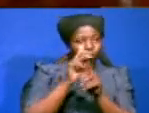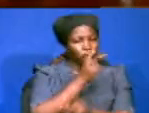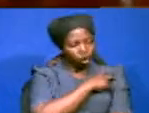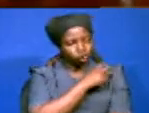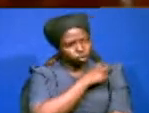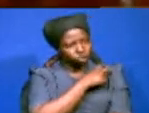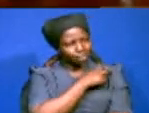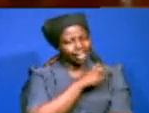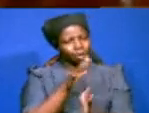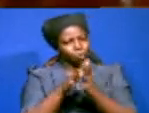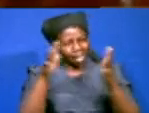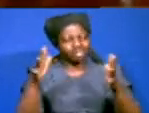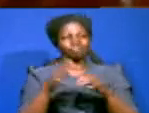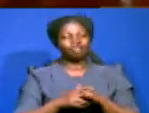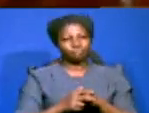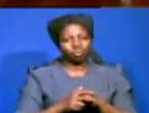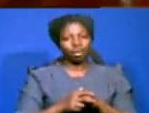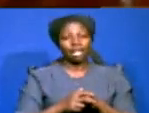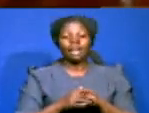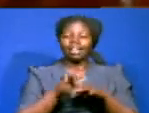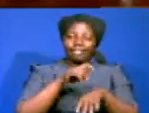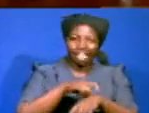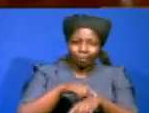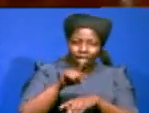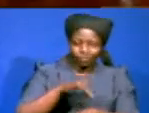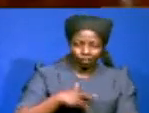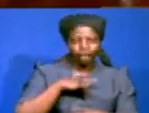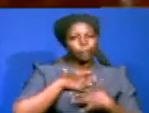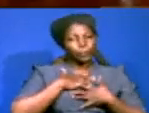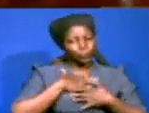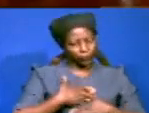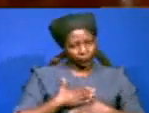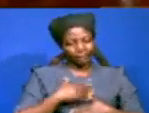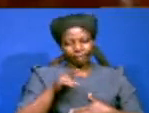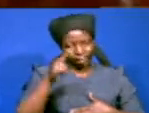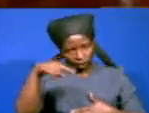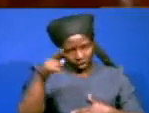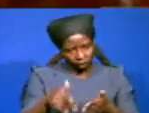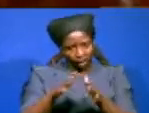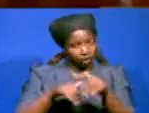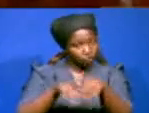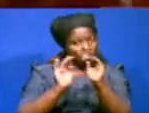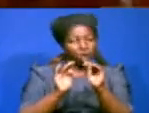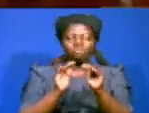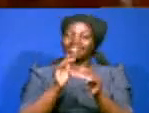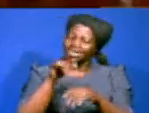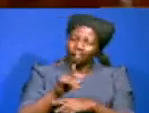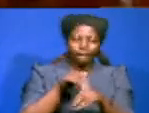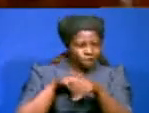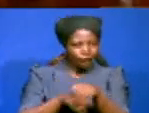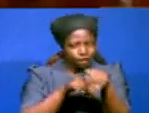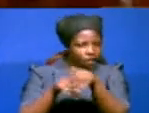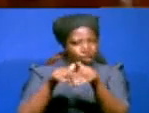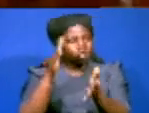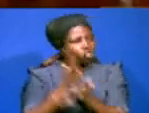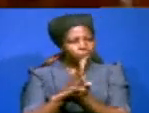would do. But once he was convinced about the direction to take, there was no stopping him. It is